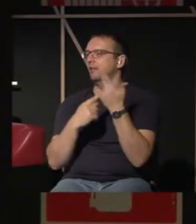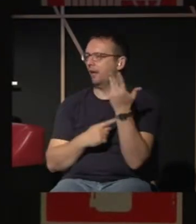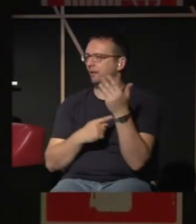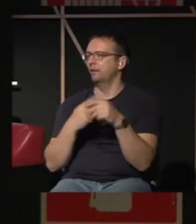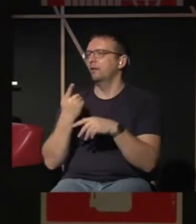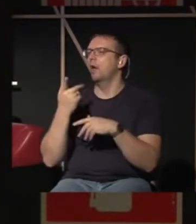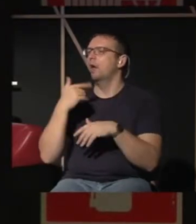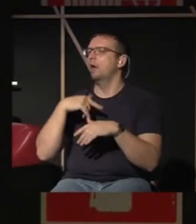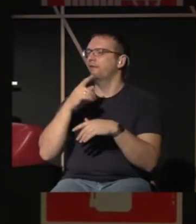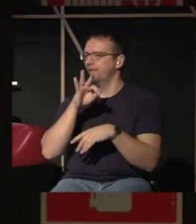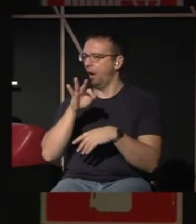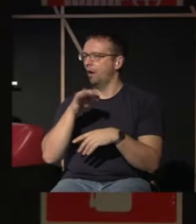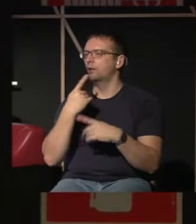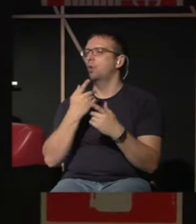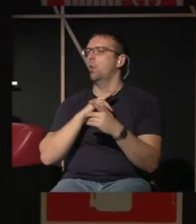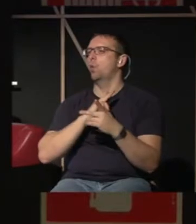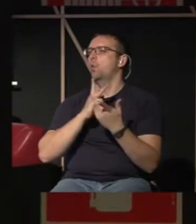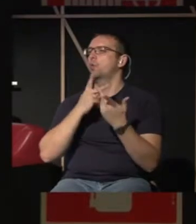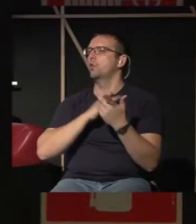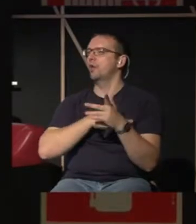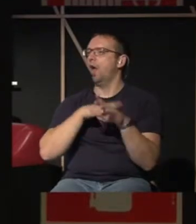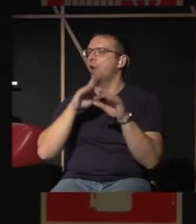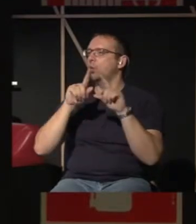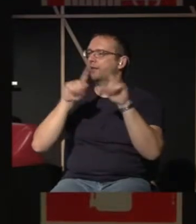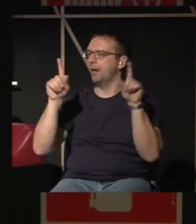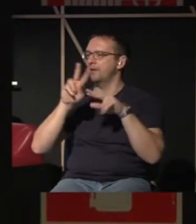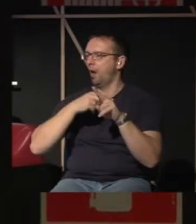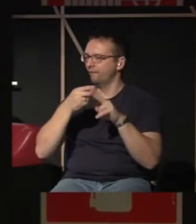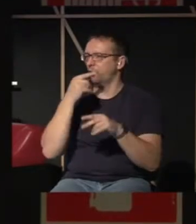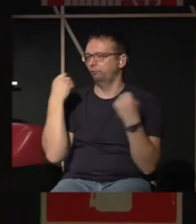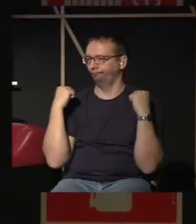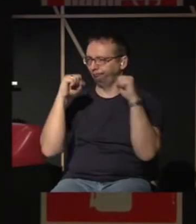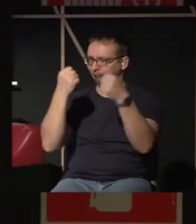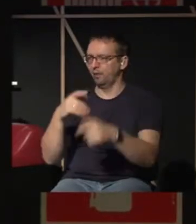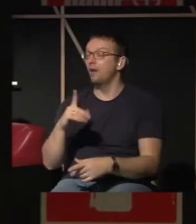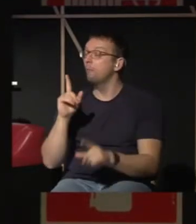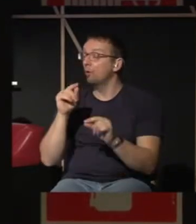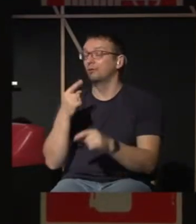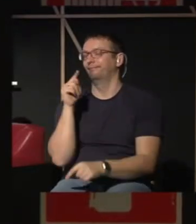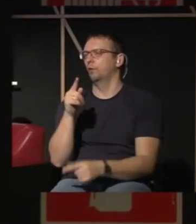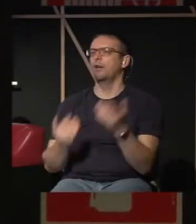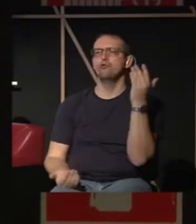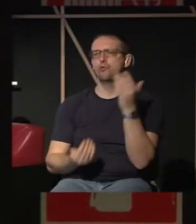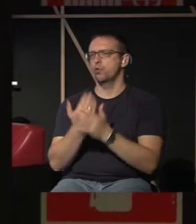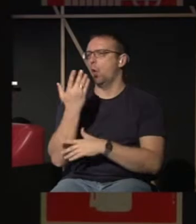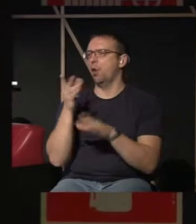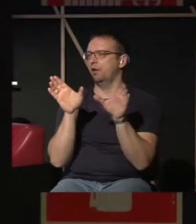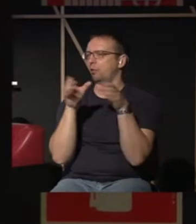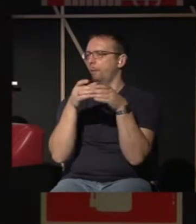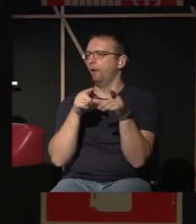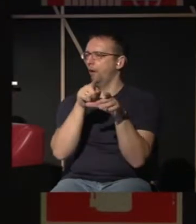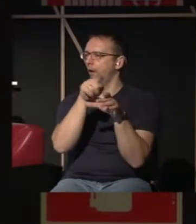FIFA. And our initial focus there were on social projects, so not making our tournaments and